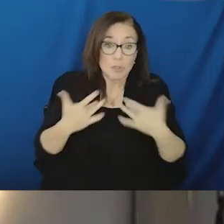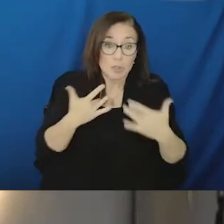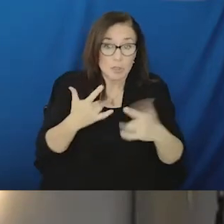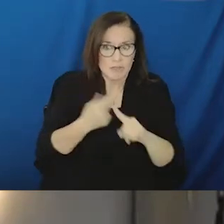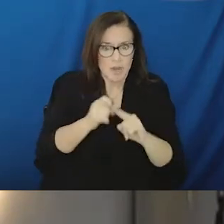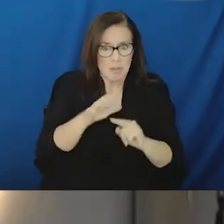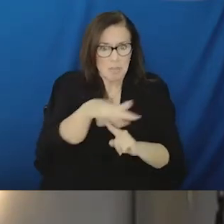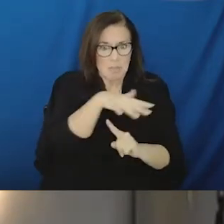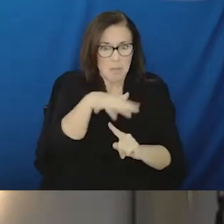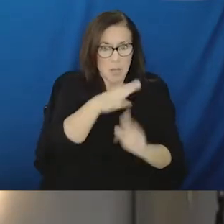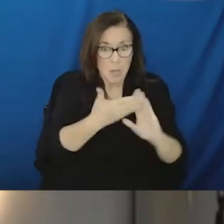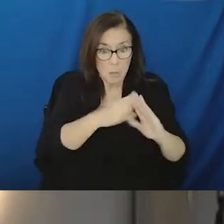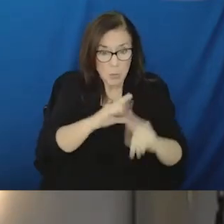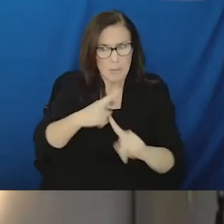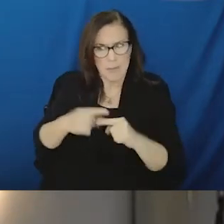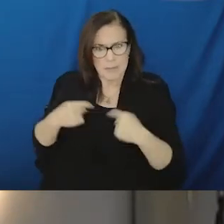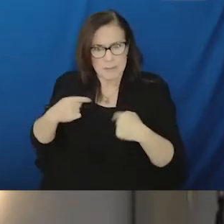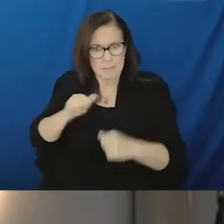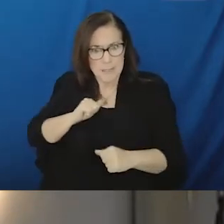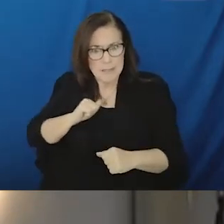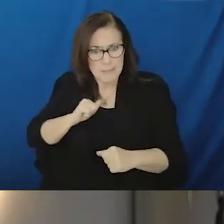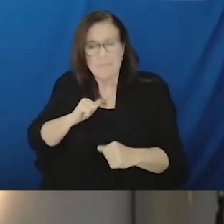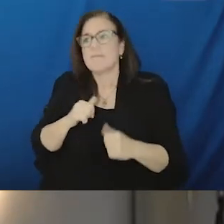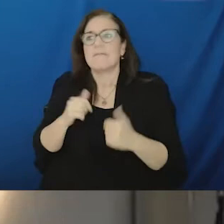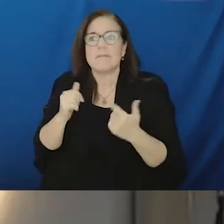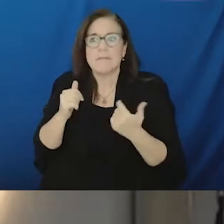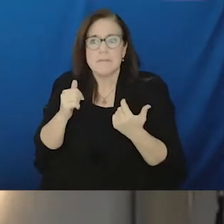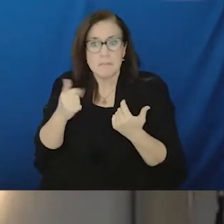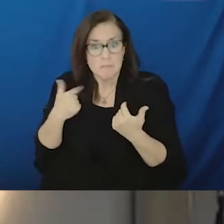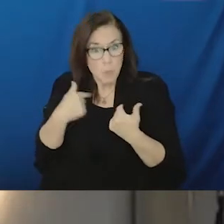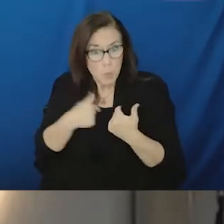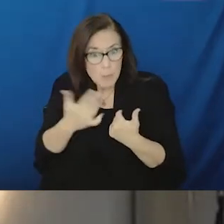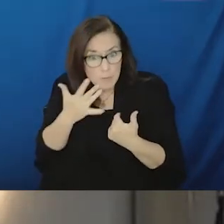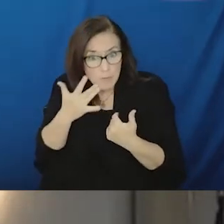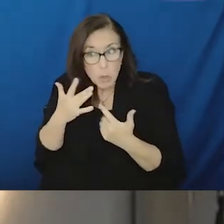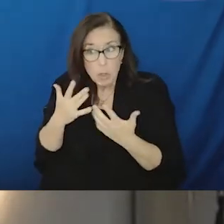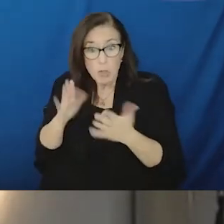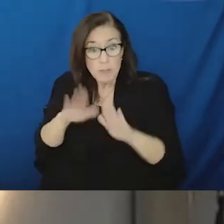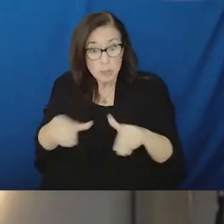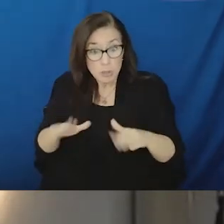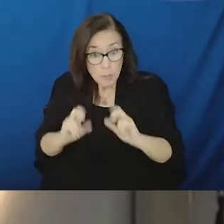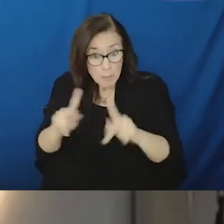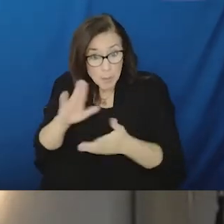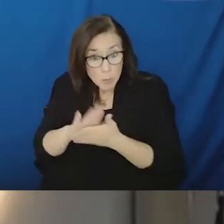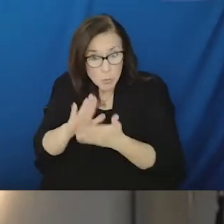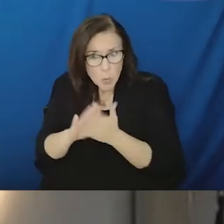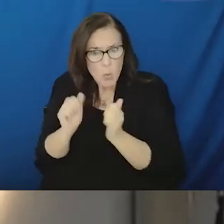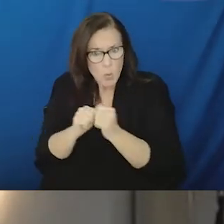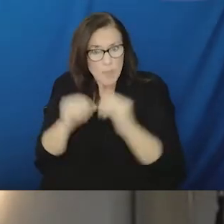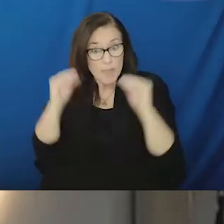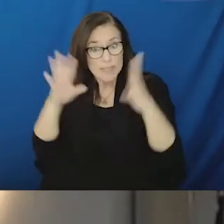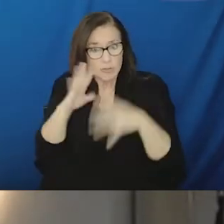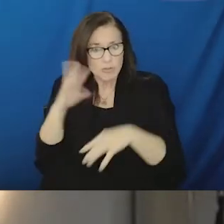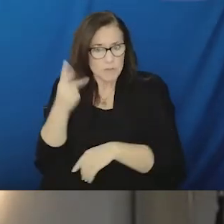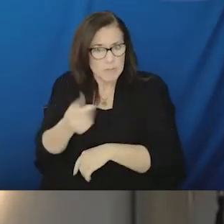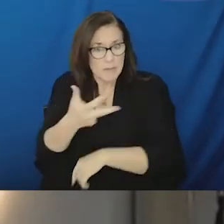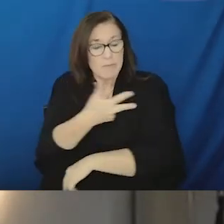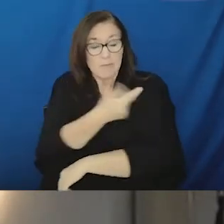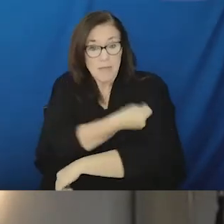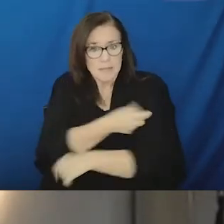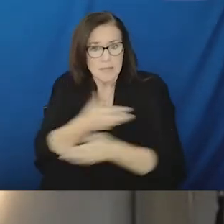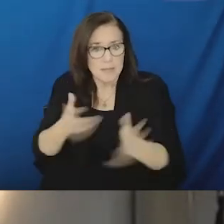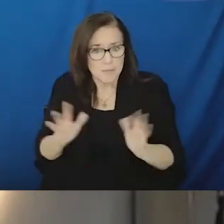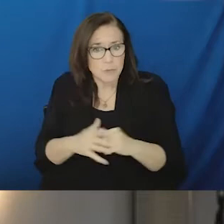that we want our children to be around vaccinated people. Board Member Capps, I know that